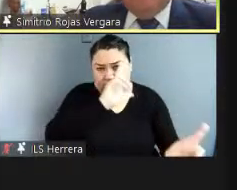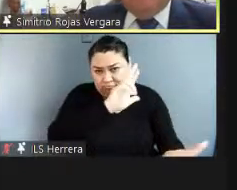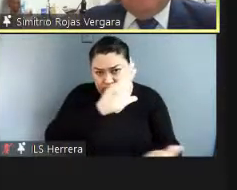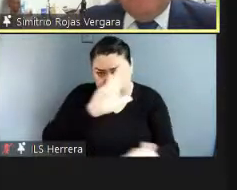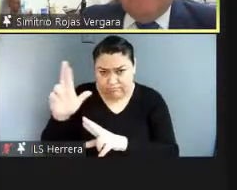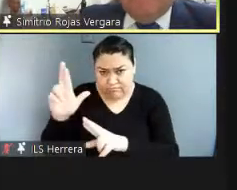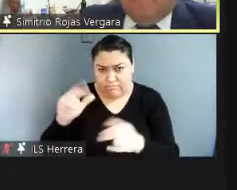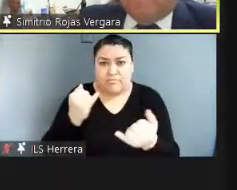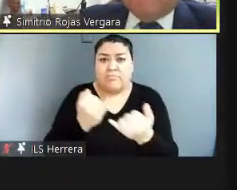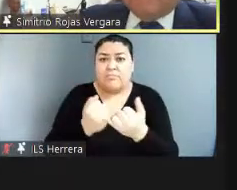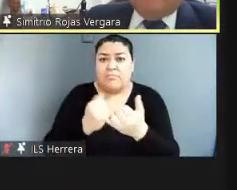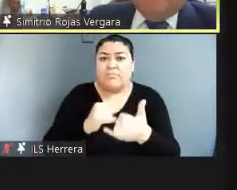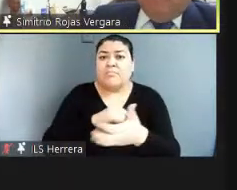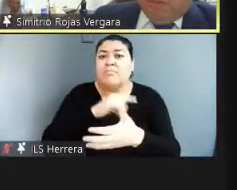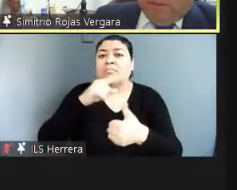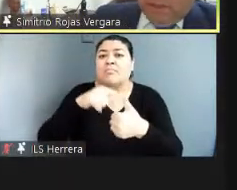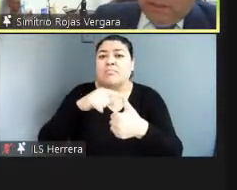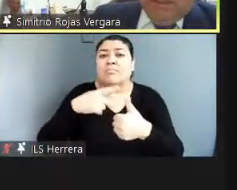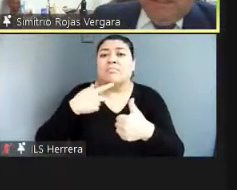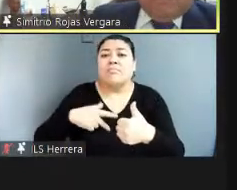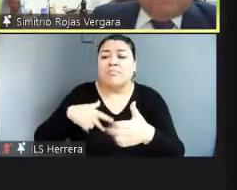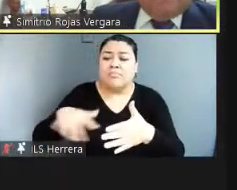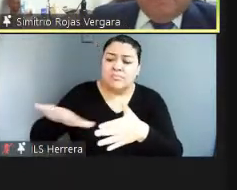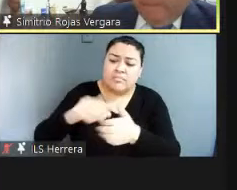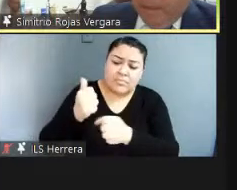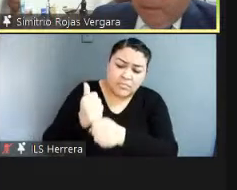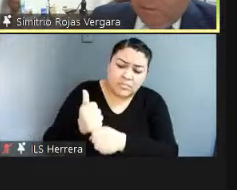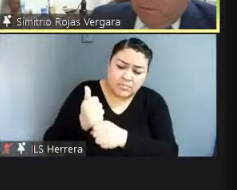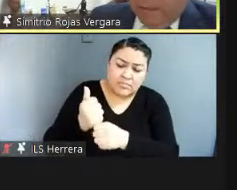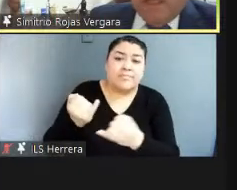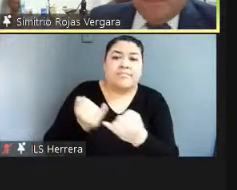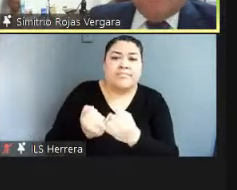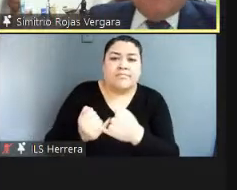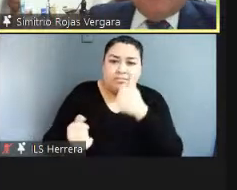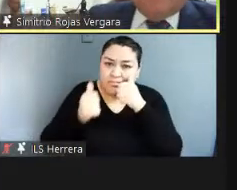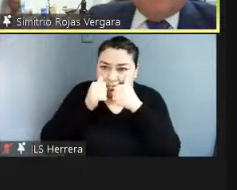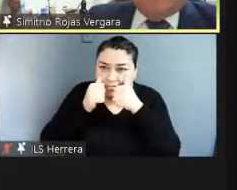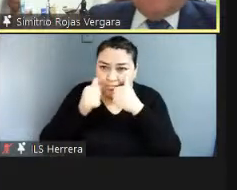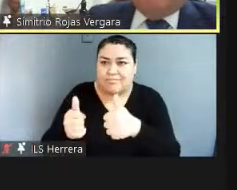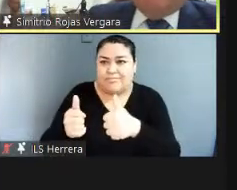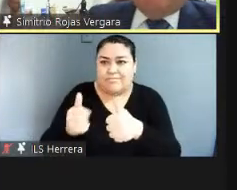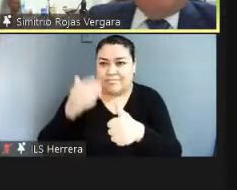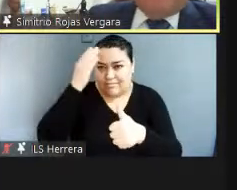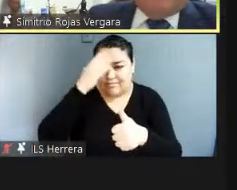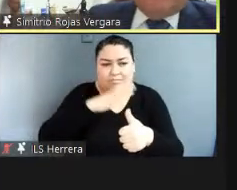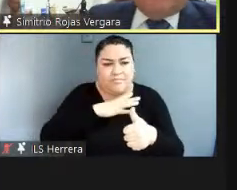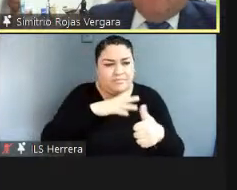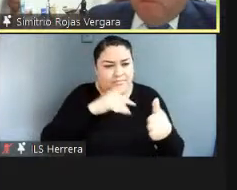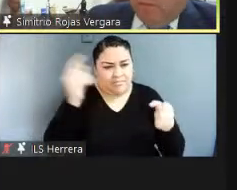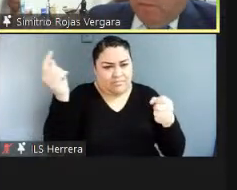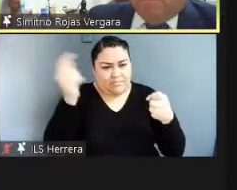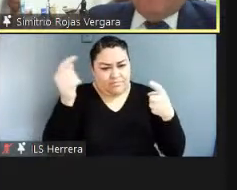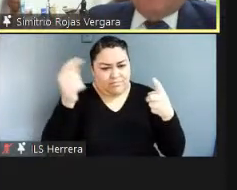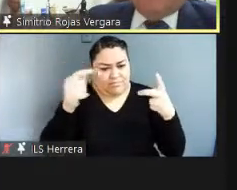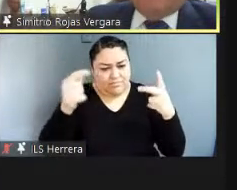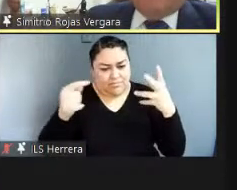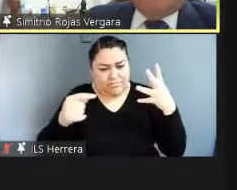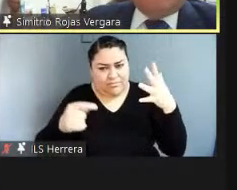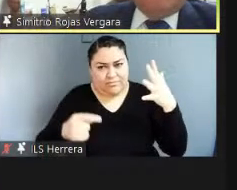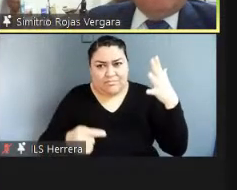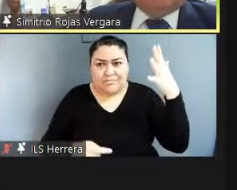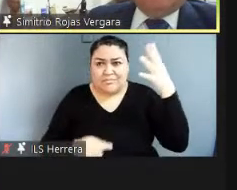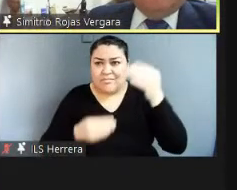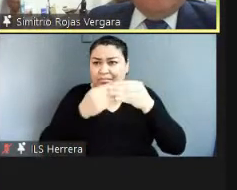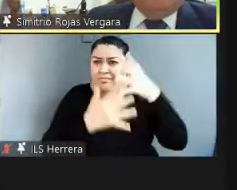cultural diversity. Solidarity, particularly towards those that are unprivileged in the society,